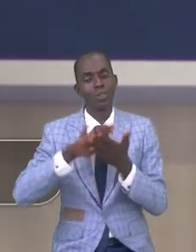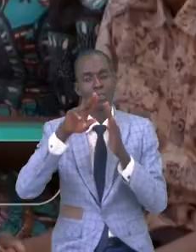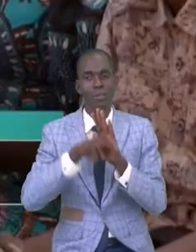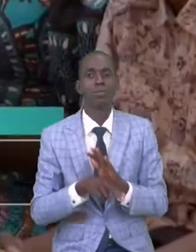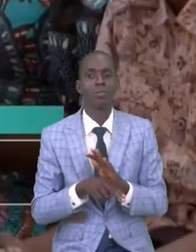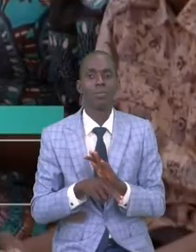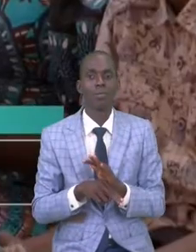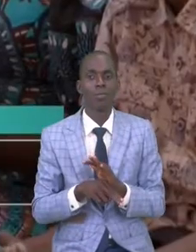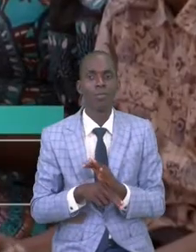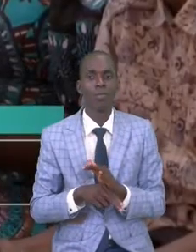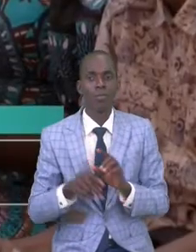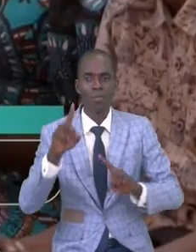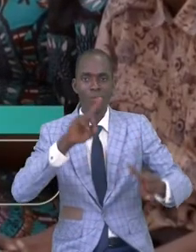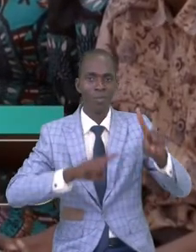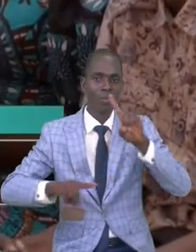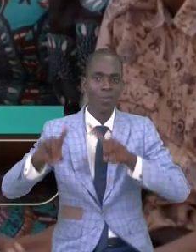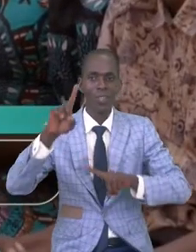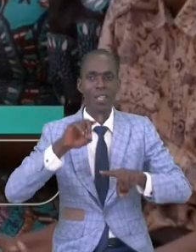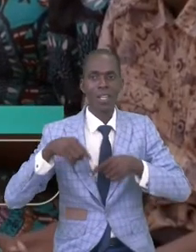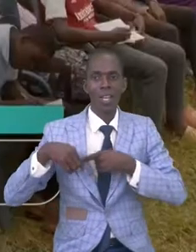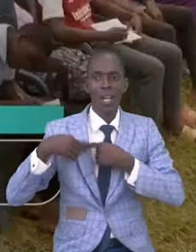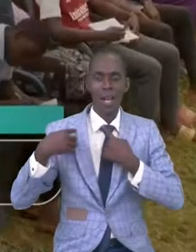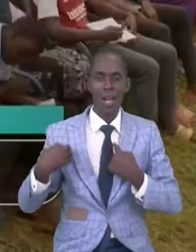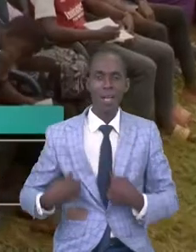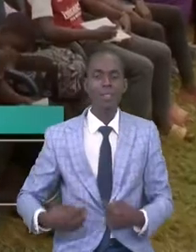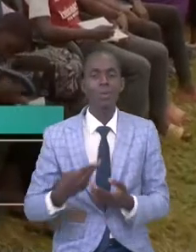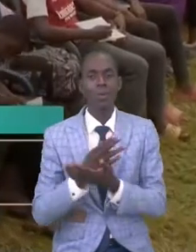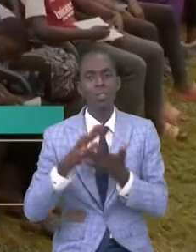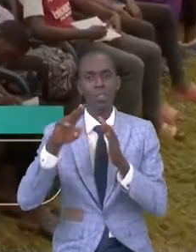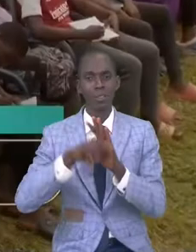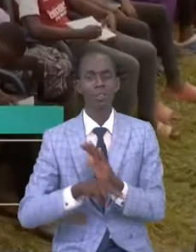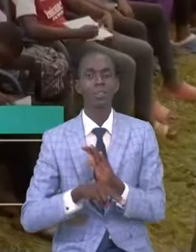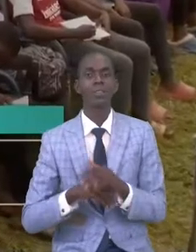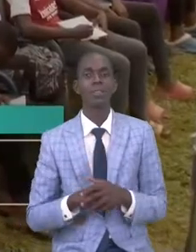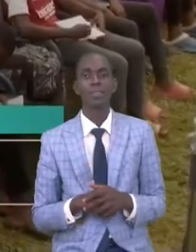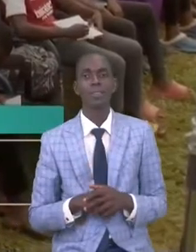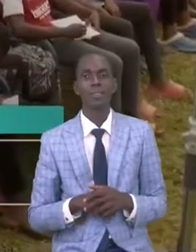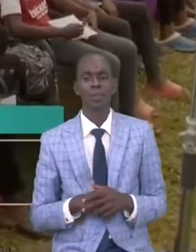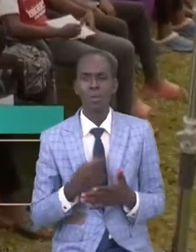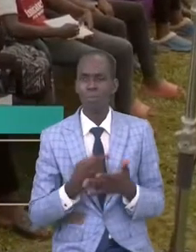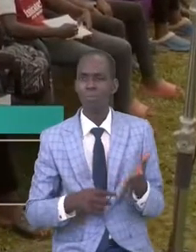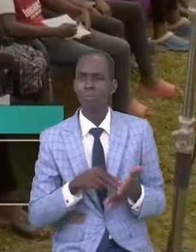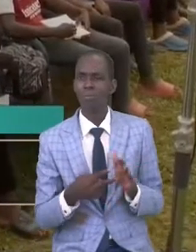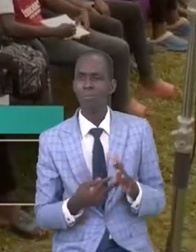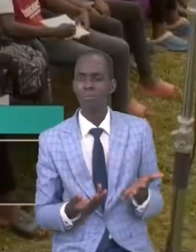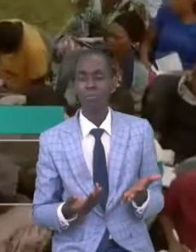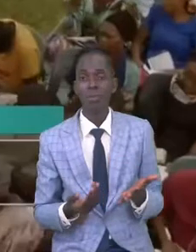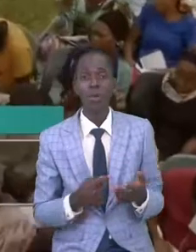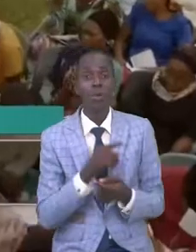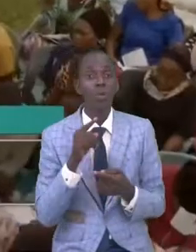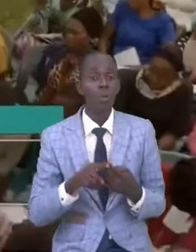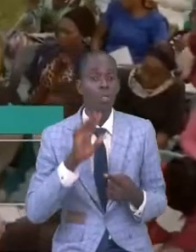holiness. Somebody help me shout, heart holiness. What's that? When your